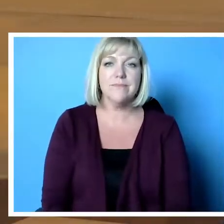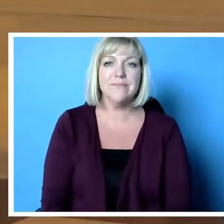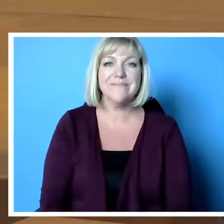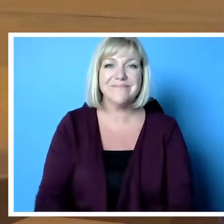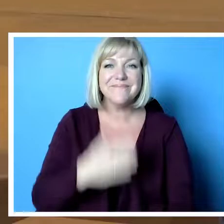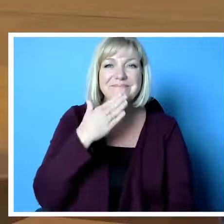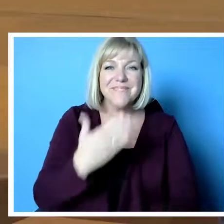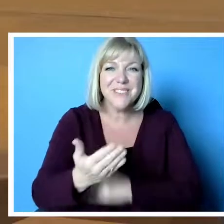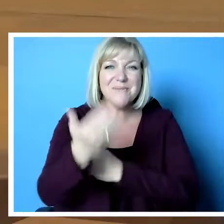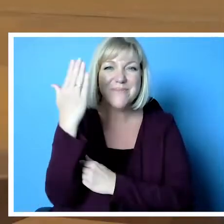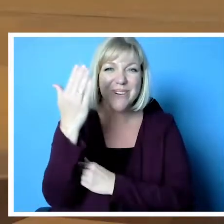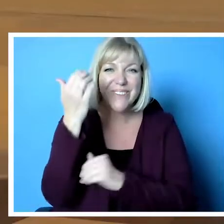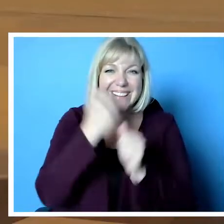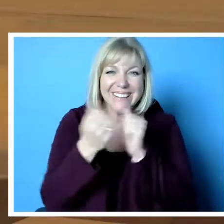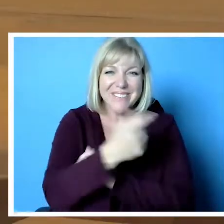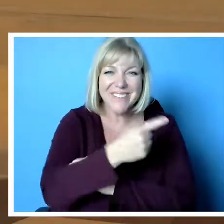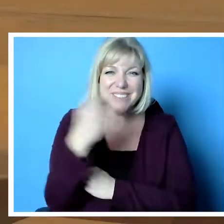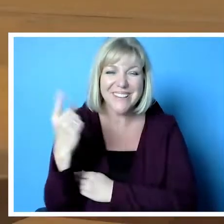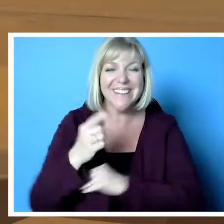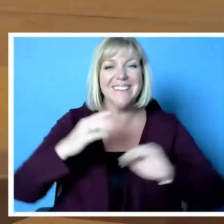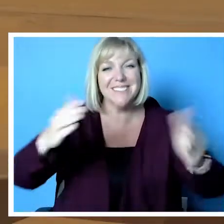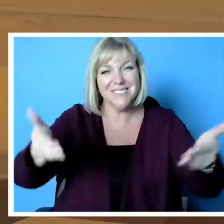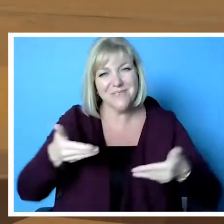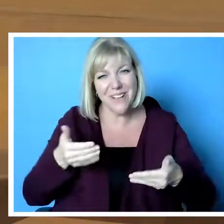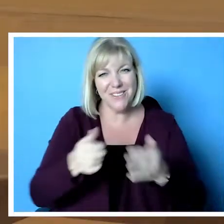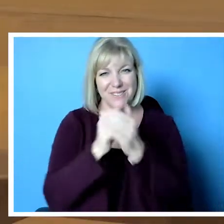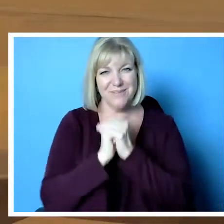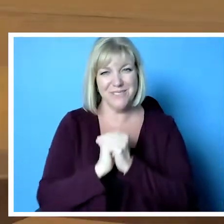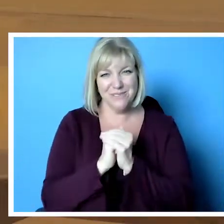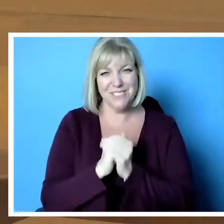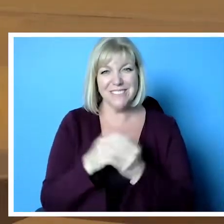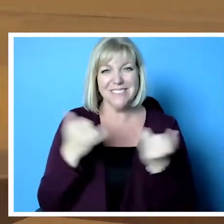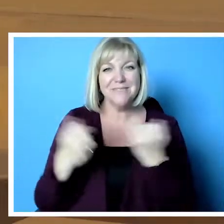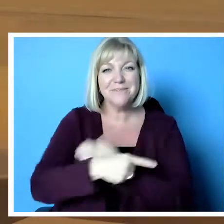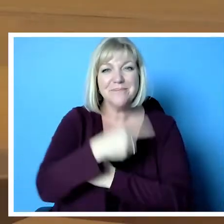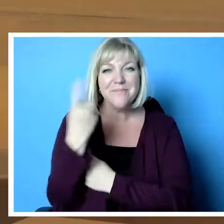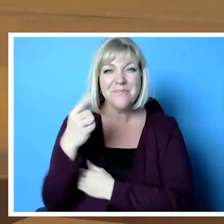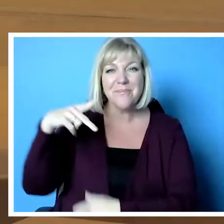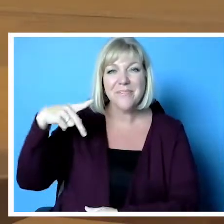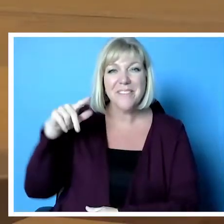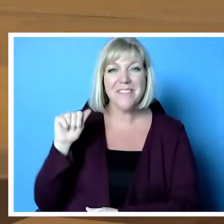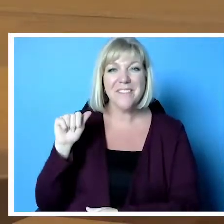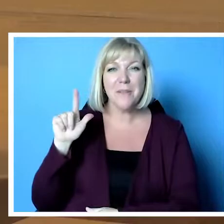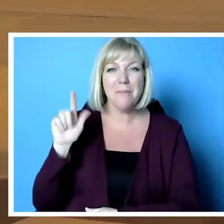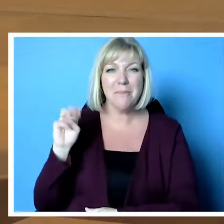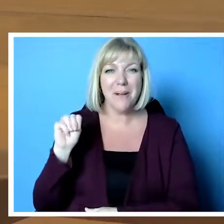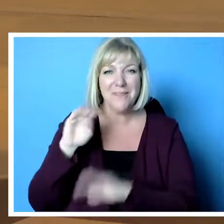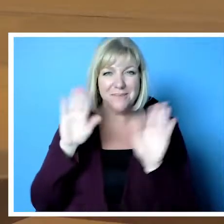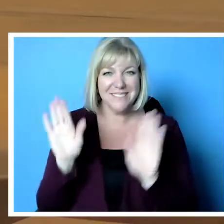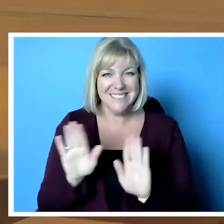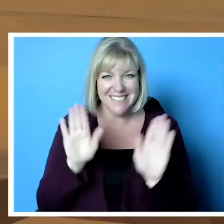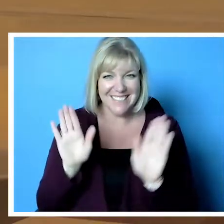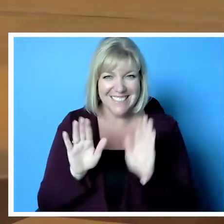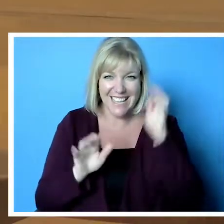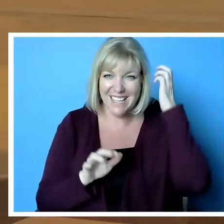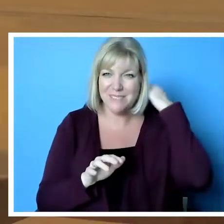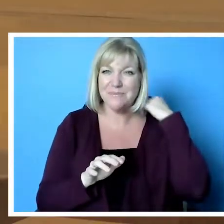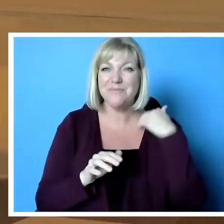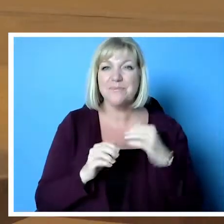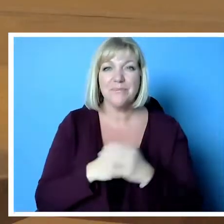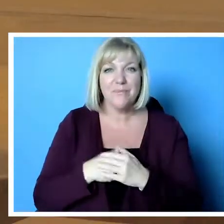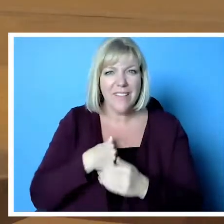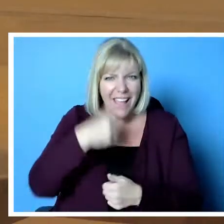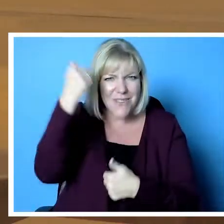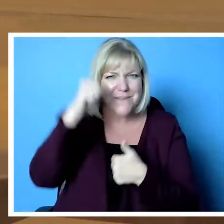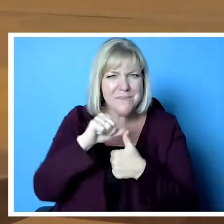Good morning, everyone, and welcome to worship on Palm Sunday. I remember so distinctly that it was a year